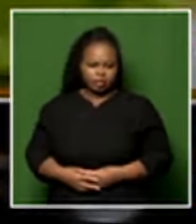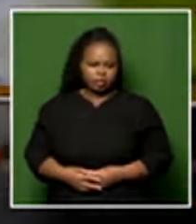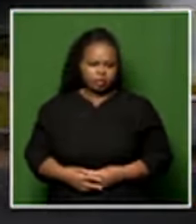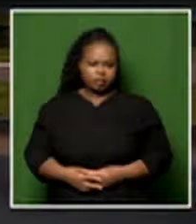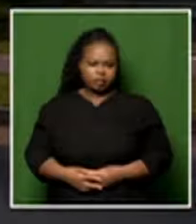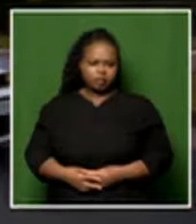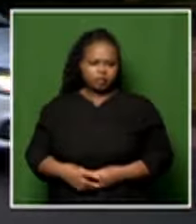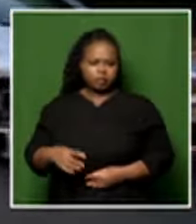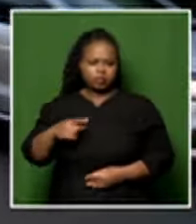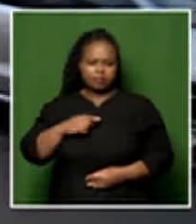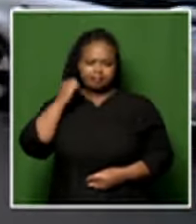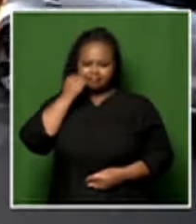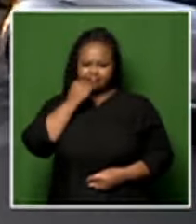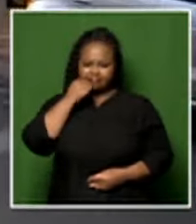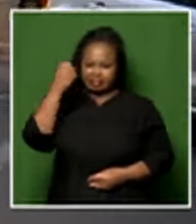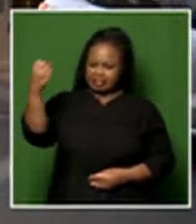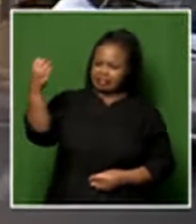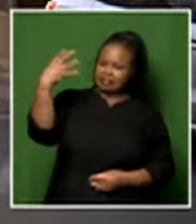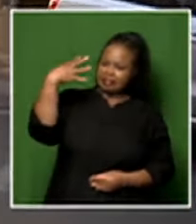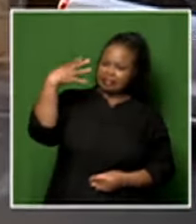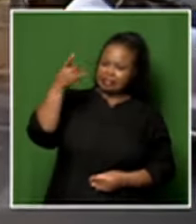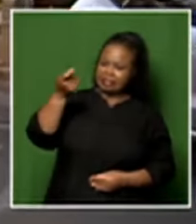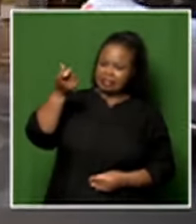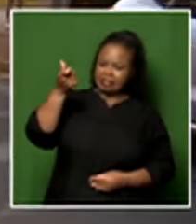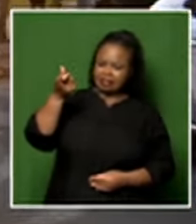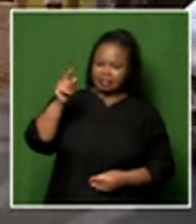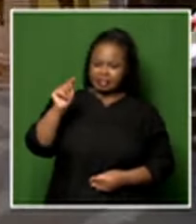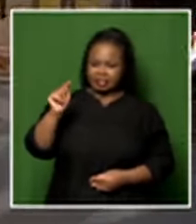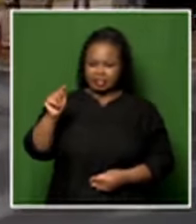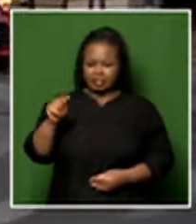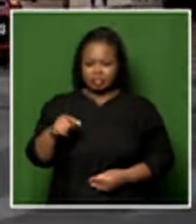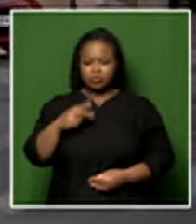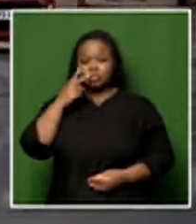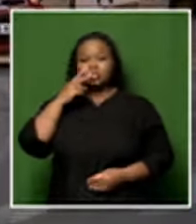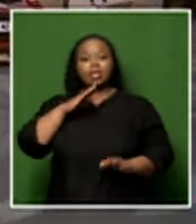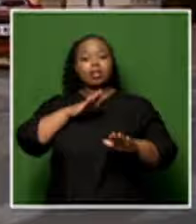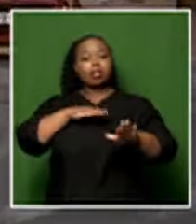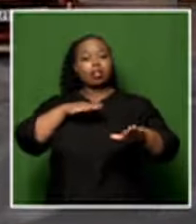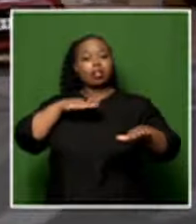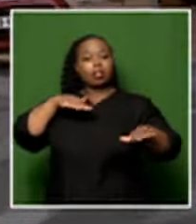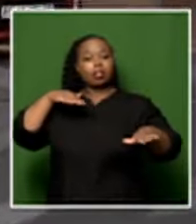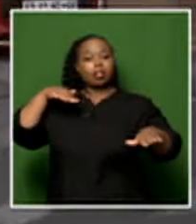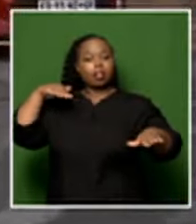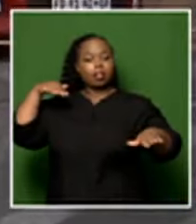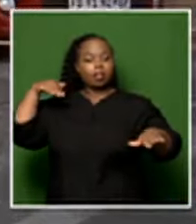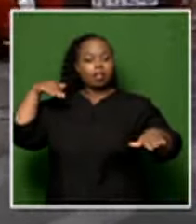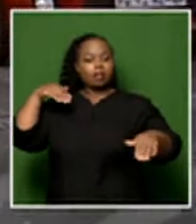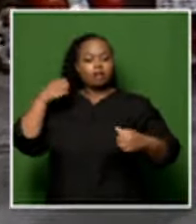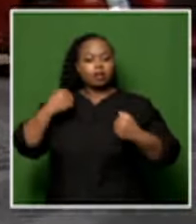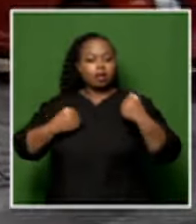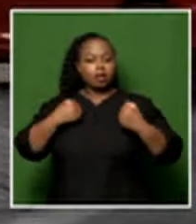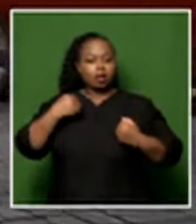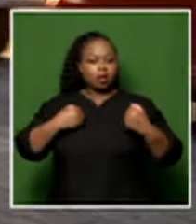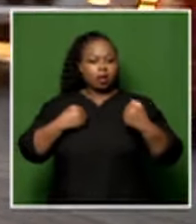actually excuse us. The sun might just disturb us a bit. There is a long queue as well of